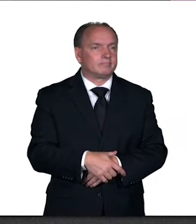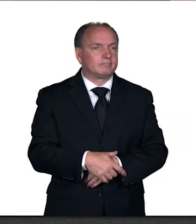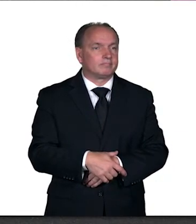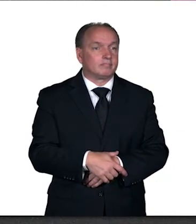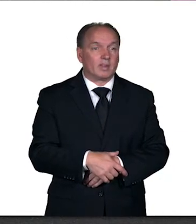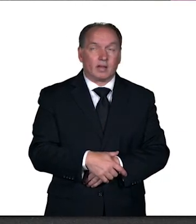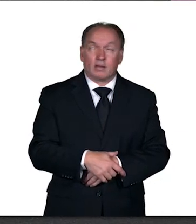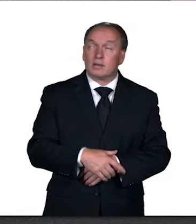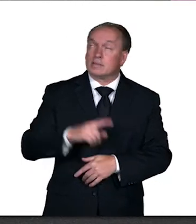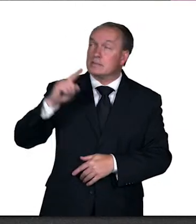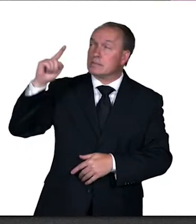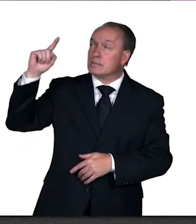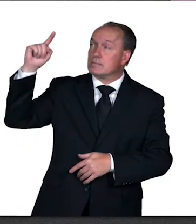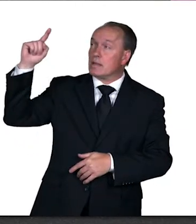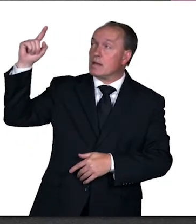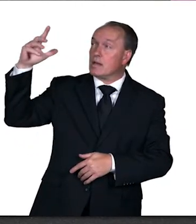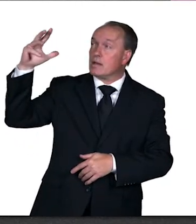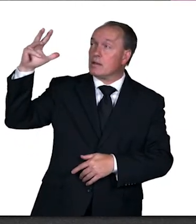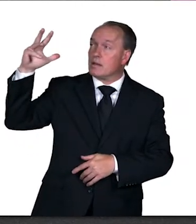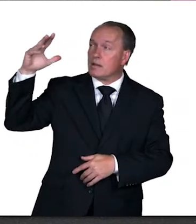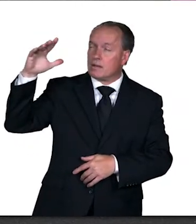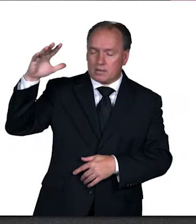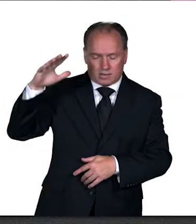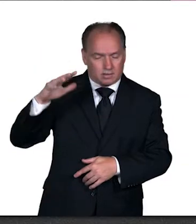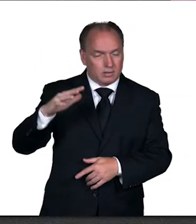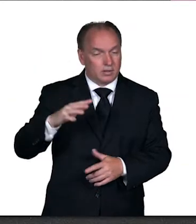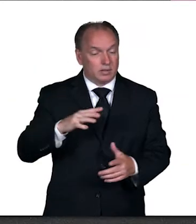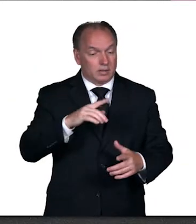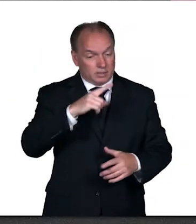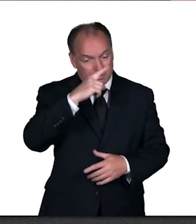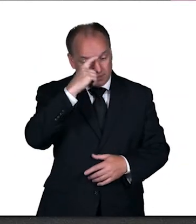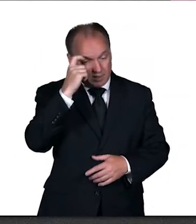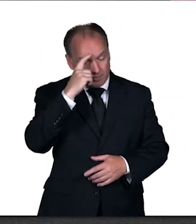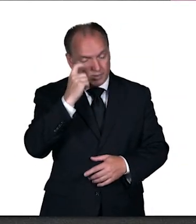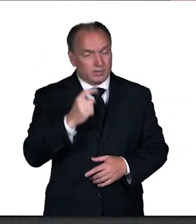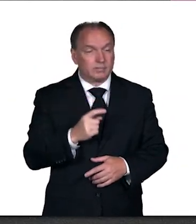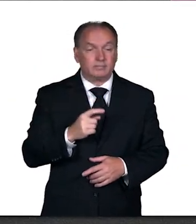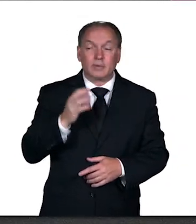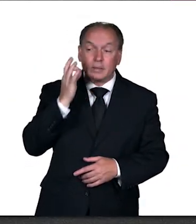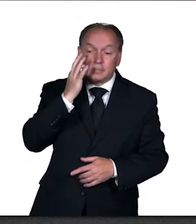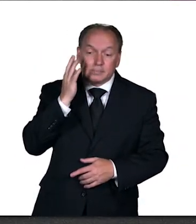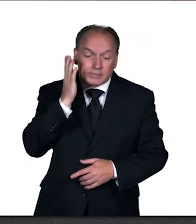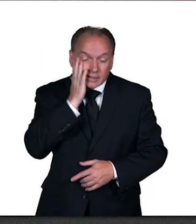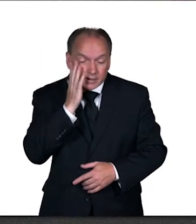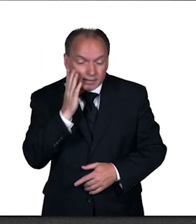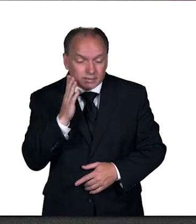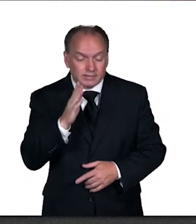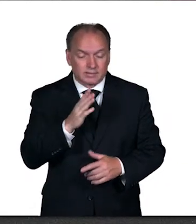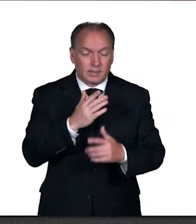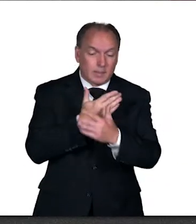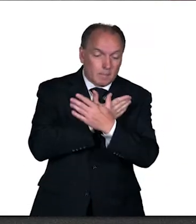Under sunny summer skies, the flowers are visited by bees and butterflies.